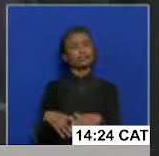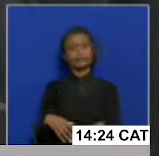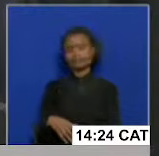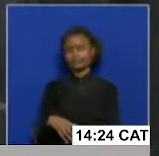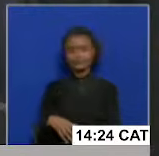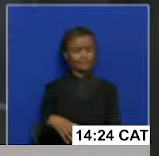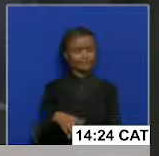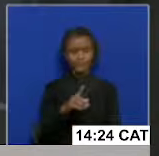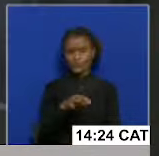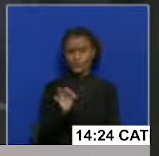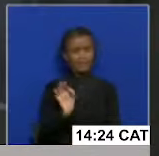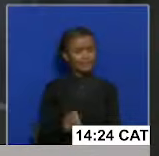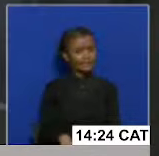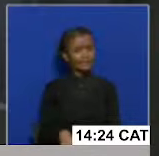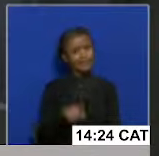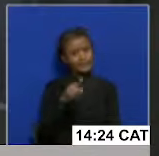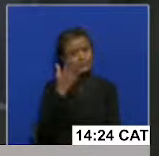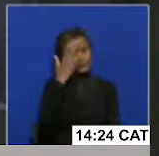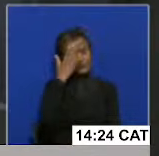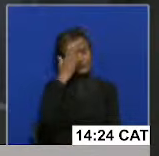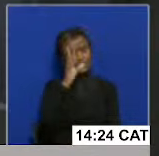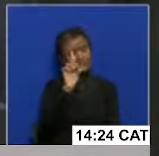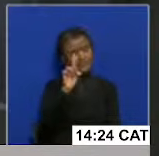know DPP is the public prosecutor.